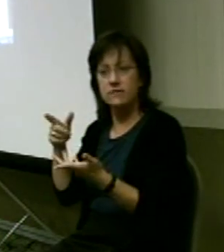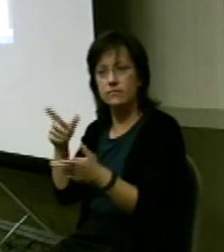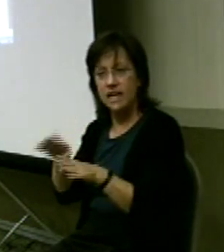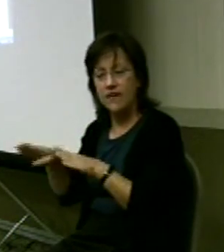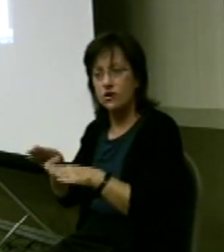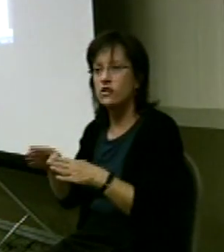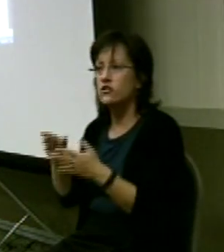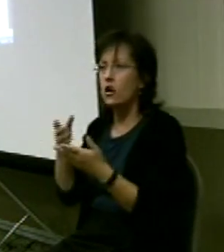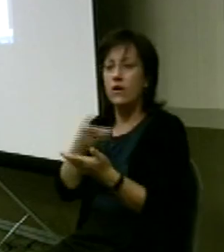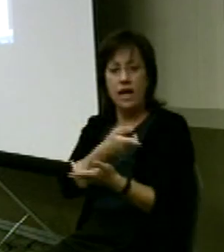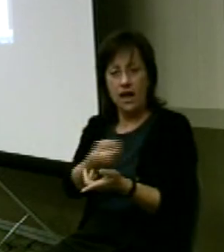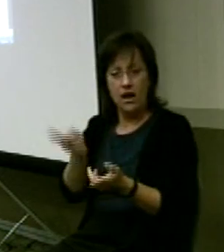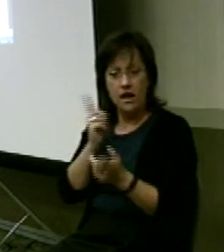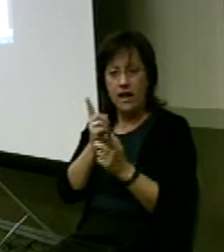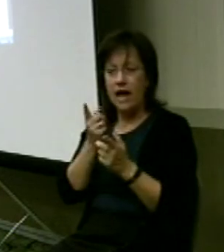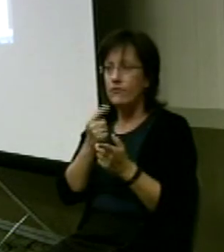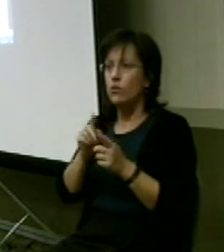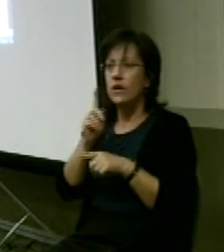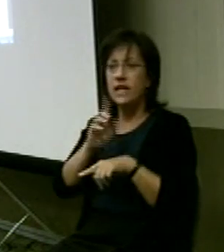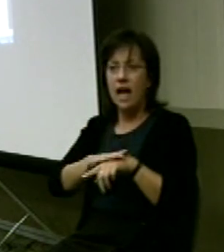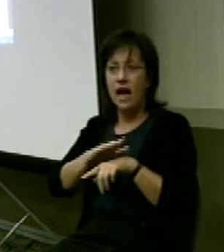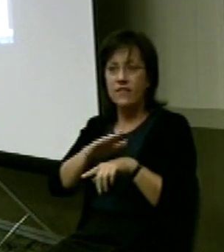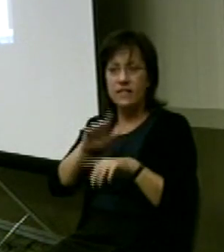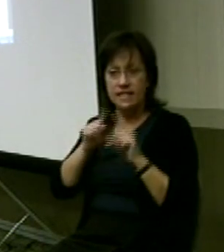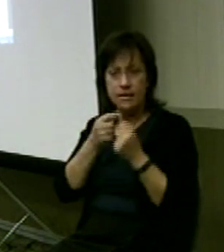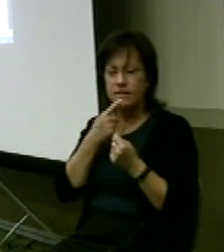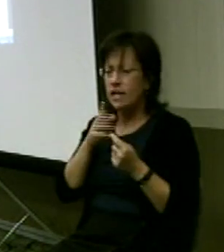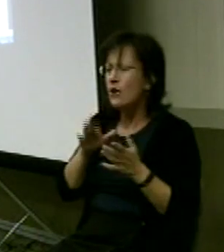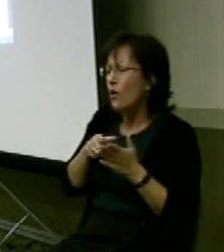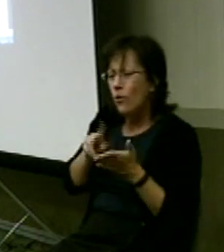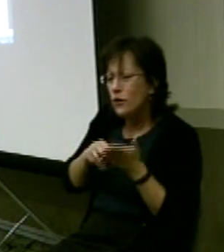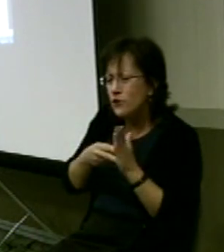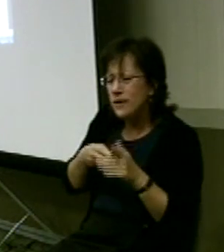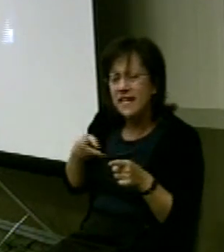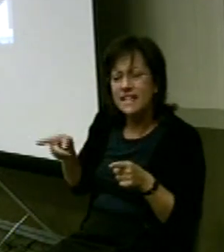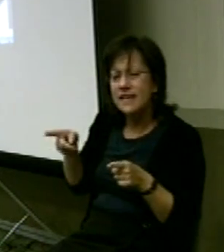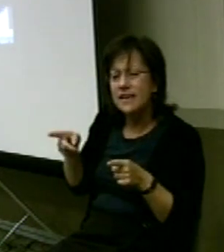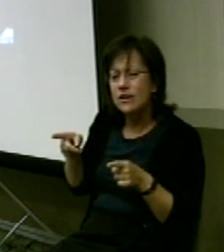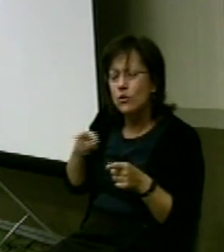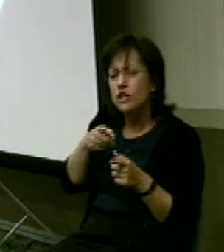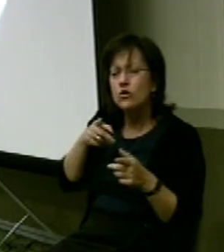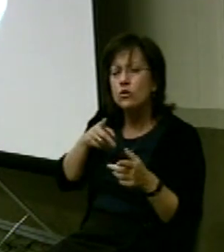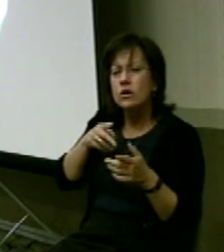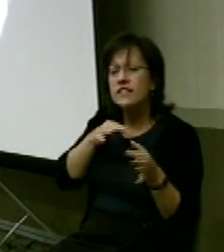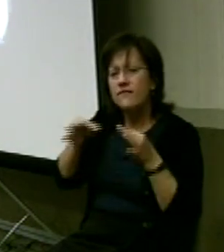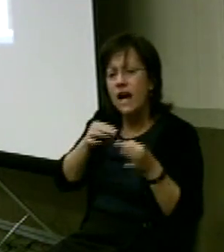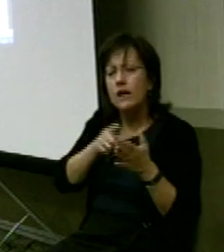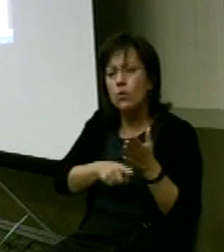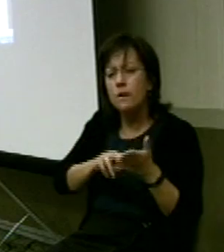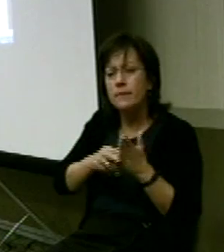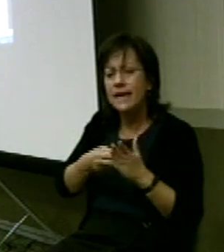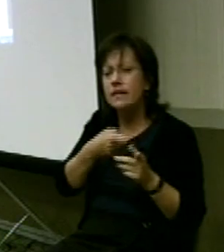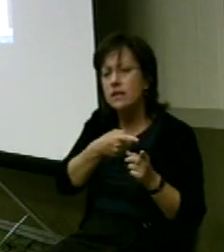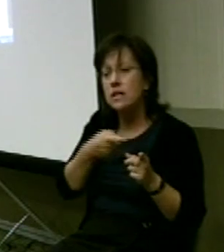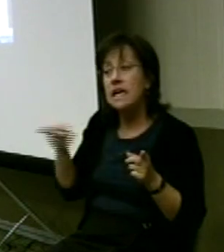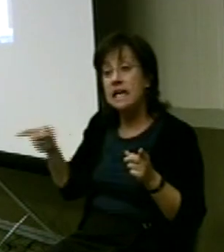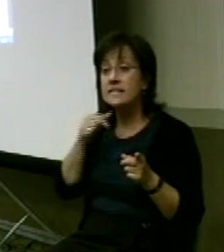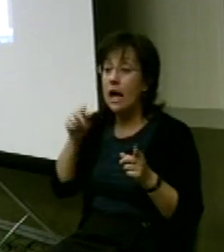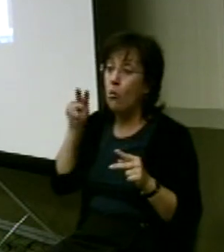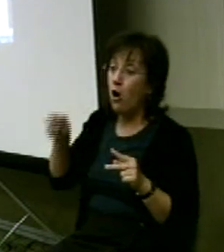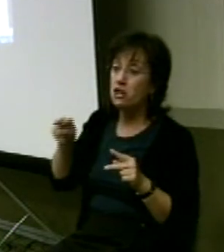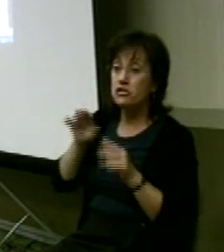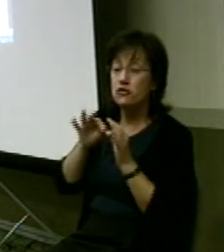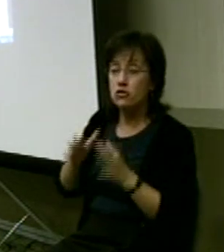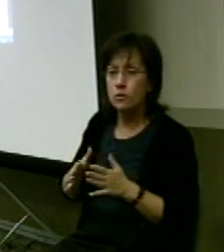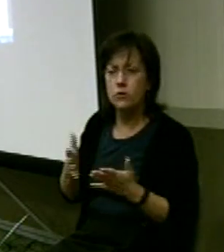gathering information from everybody on the team is what are you defining as not using the interpreter? Yes, that's where you have the information